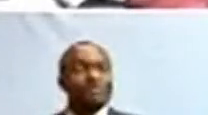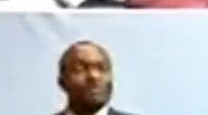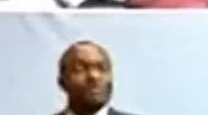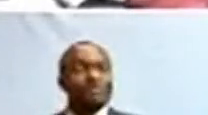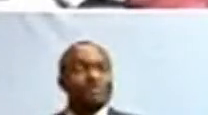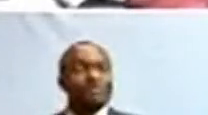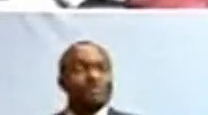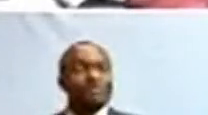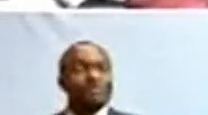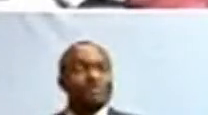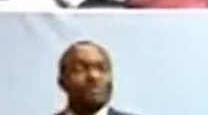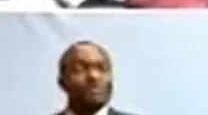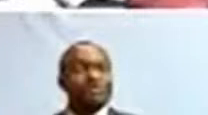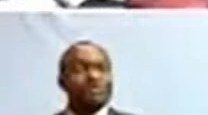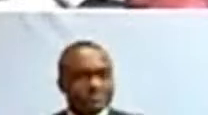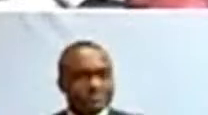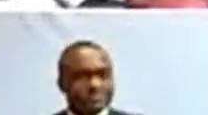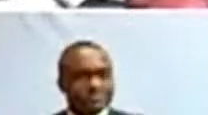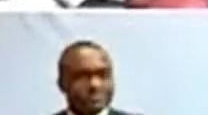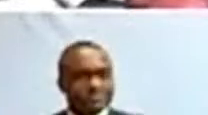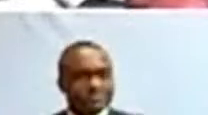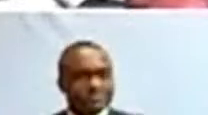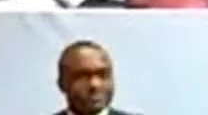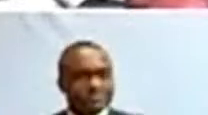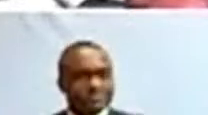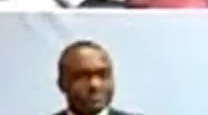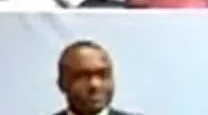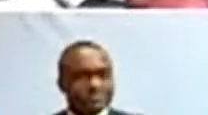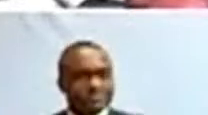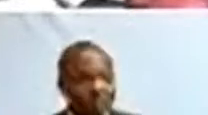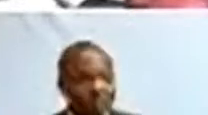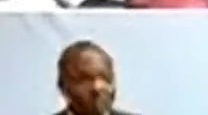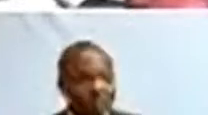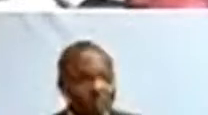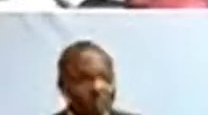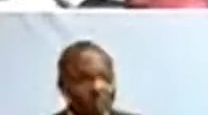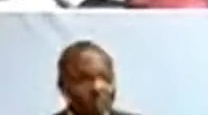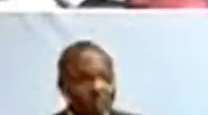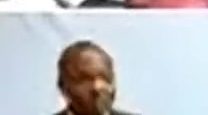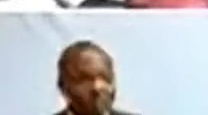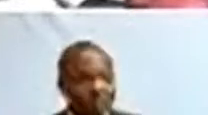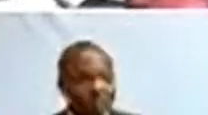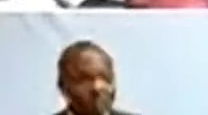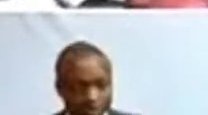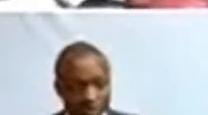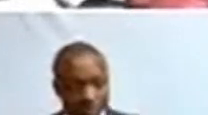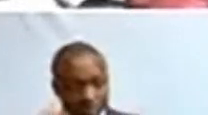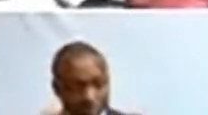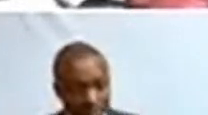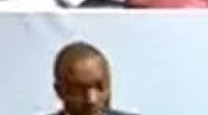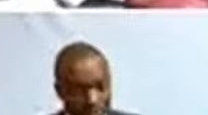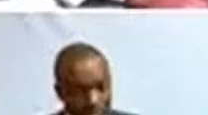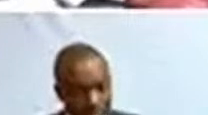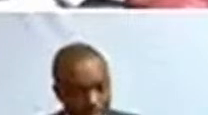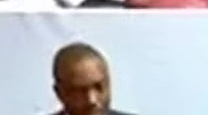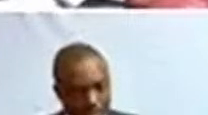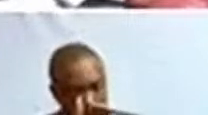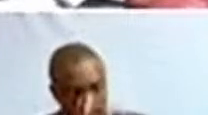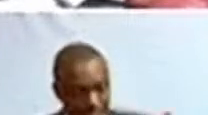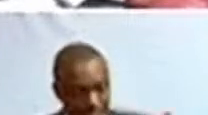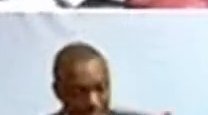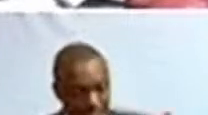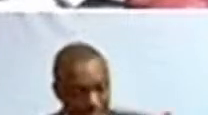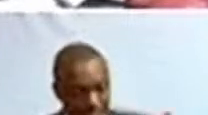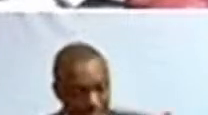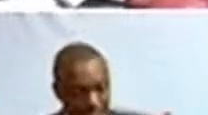What a coincidence. Is it true if you went through it as a serious team, you went through this? You